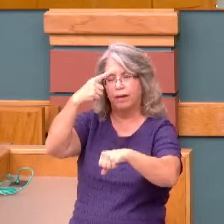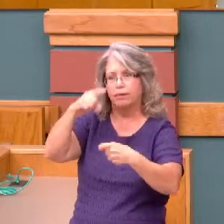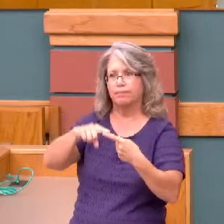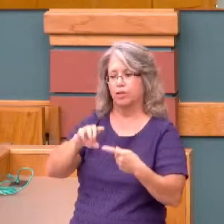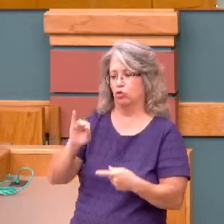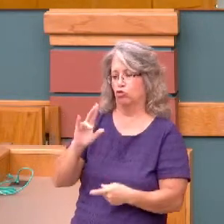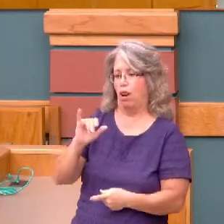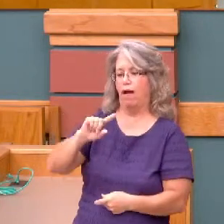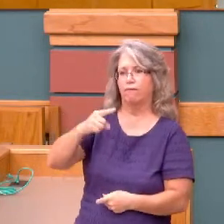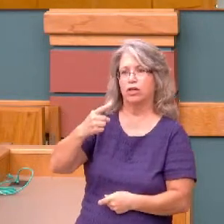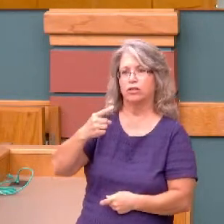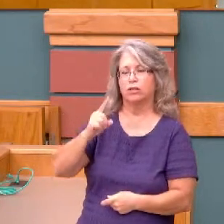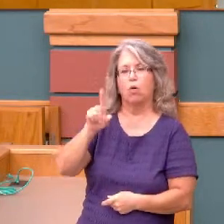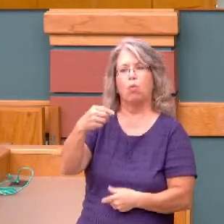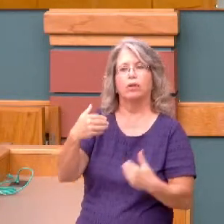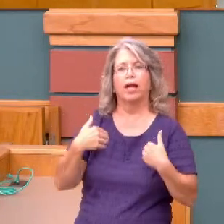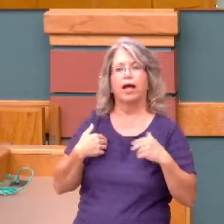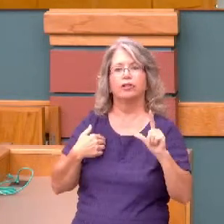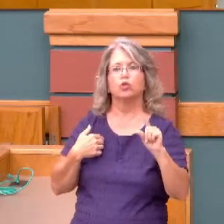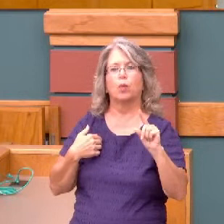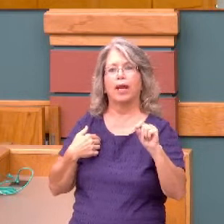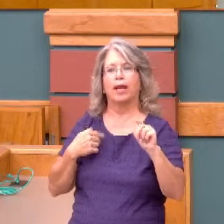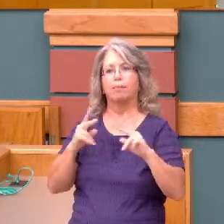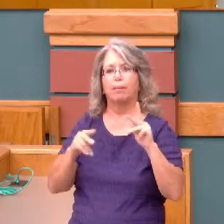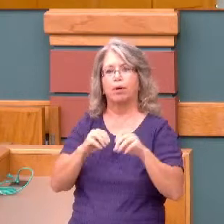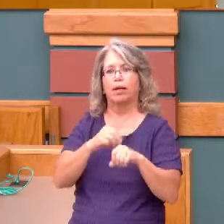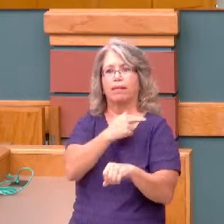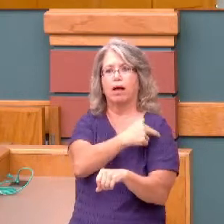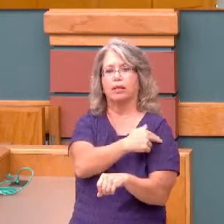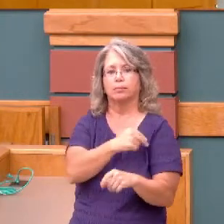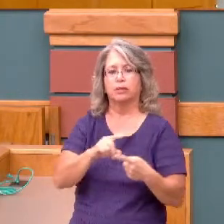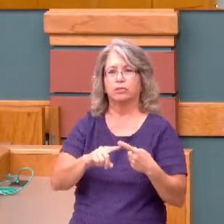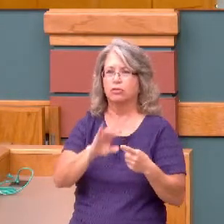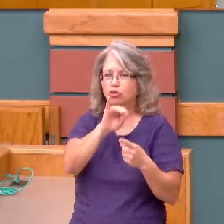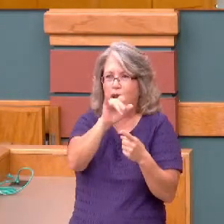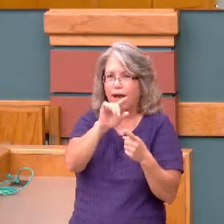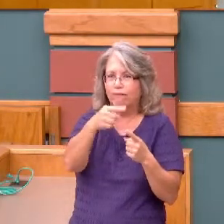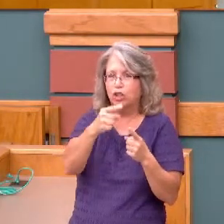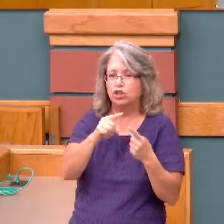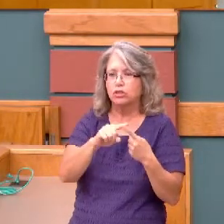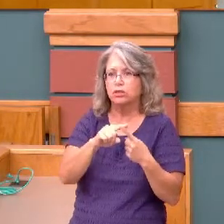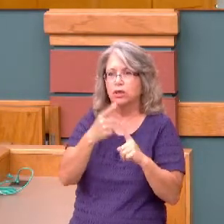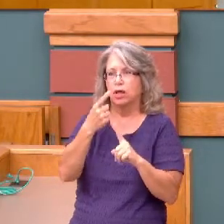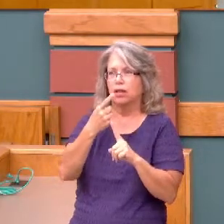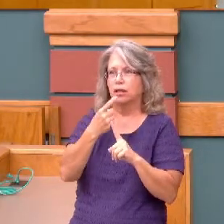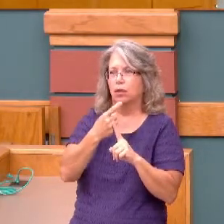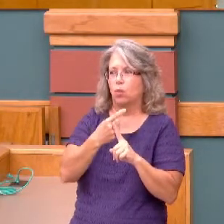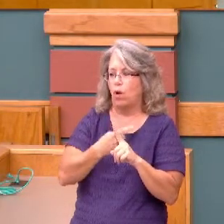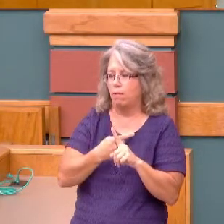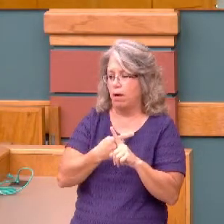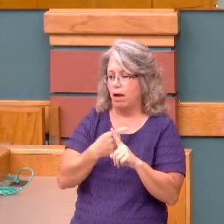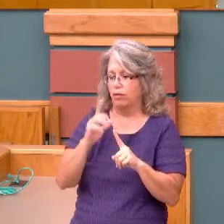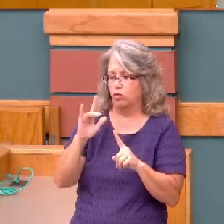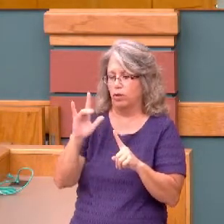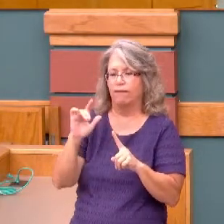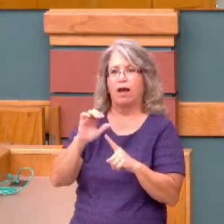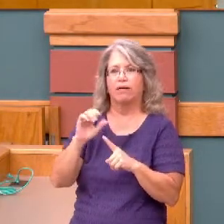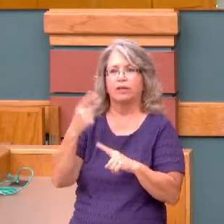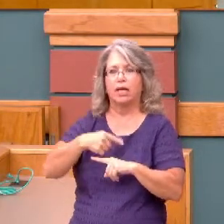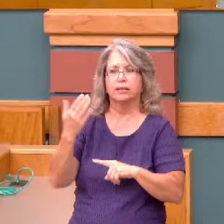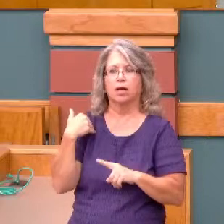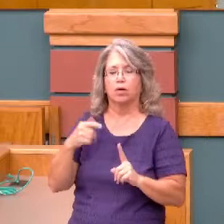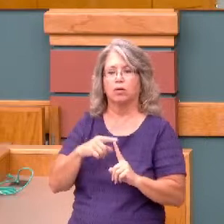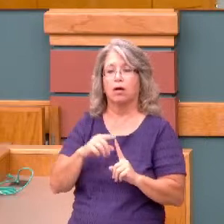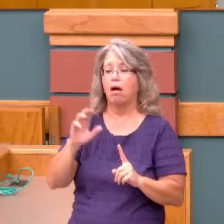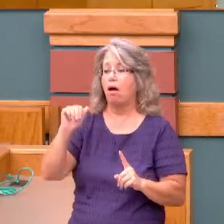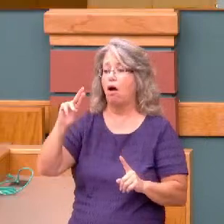had 20 people hospitalized. July 1st, that's a month and 25 days ago.